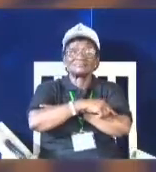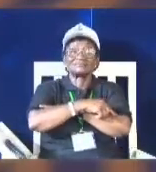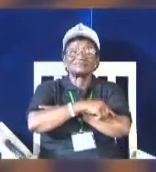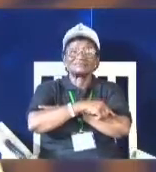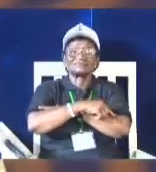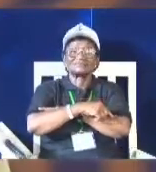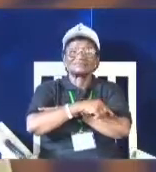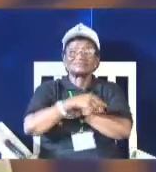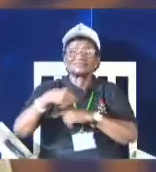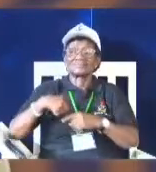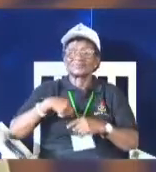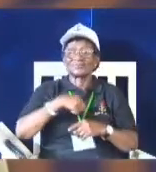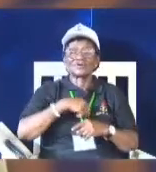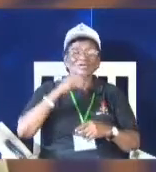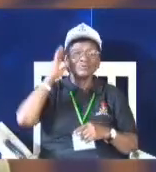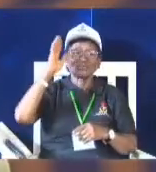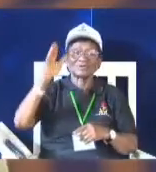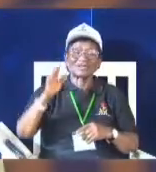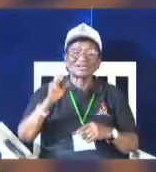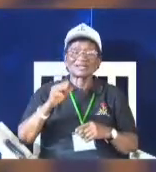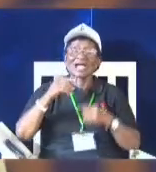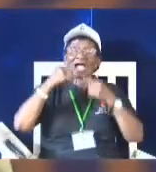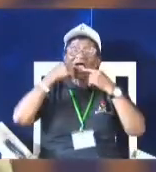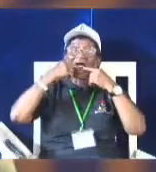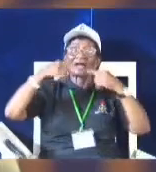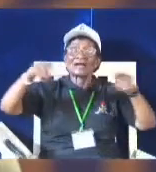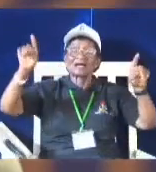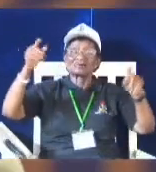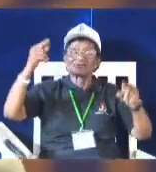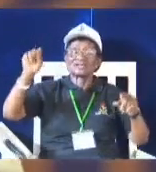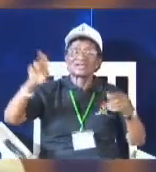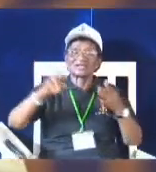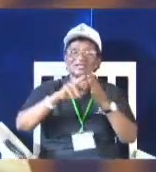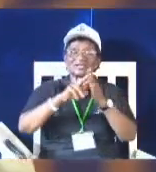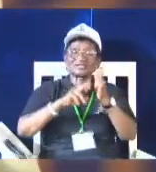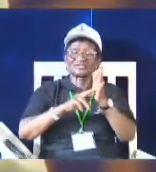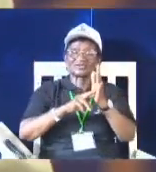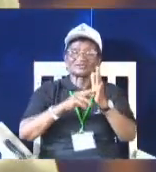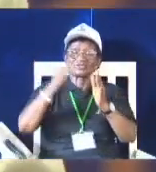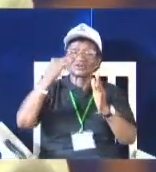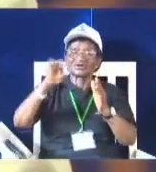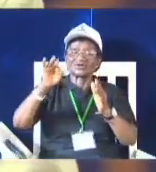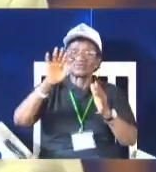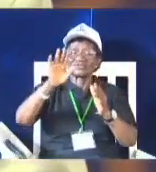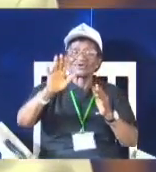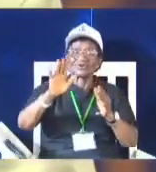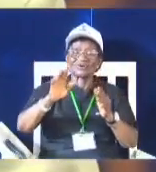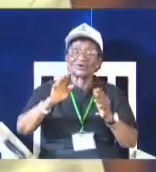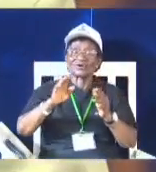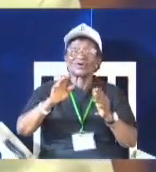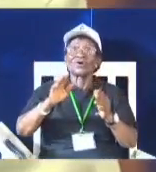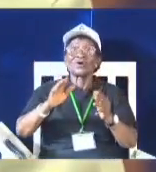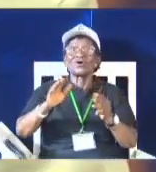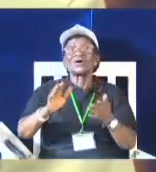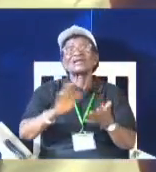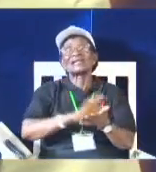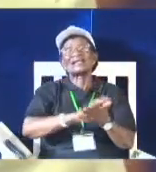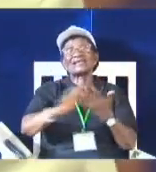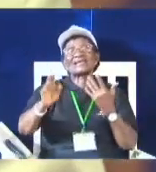we will announce the results of your cleanliness as we go along.